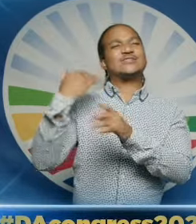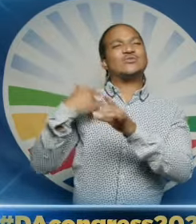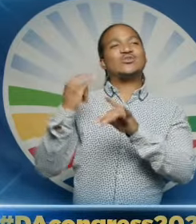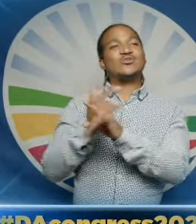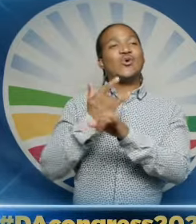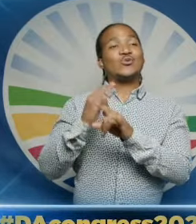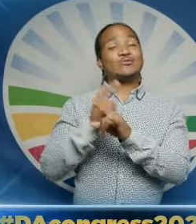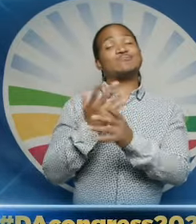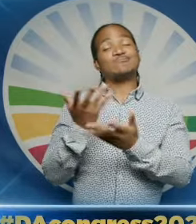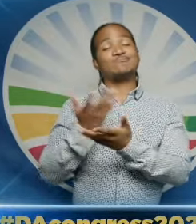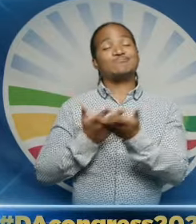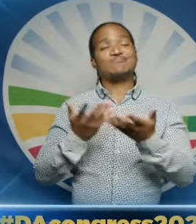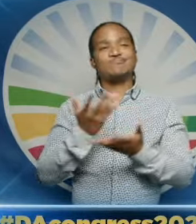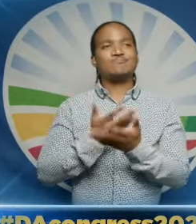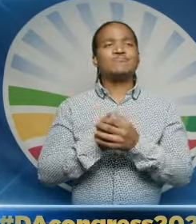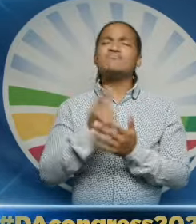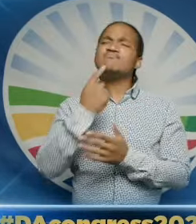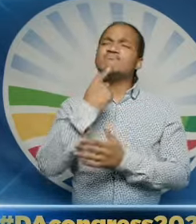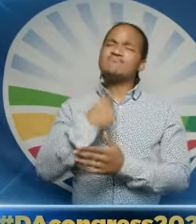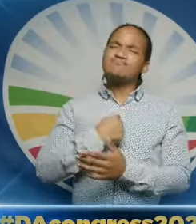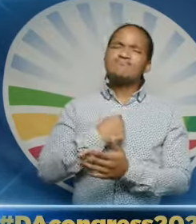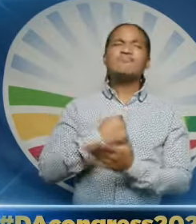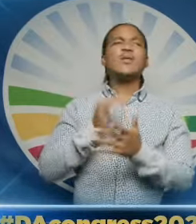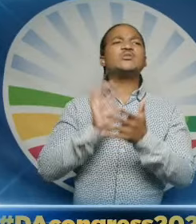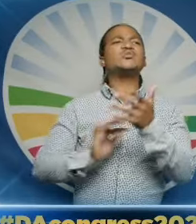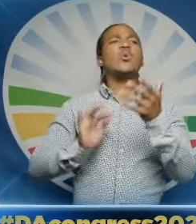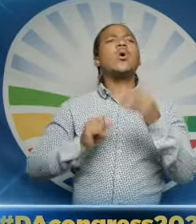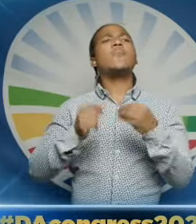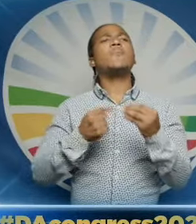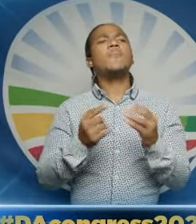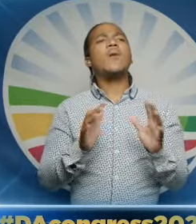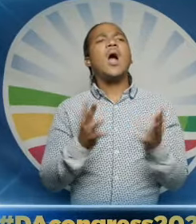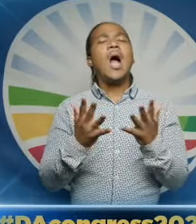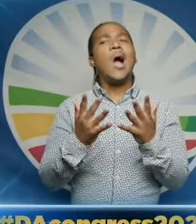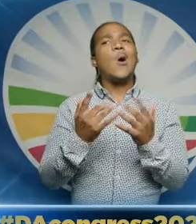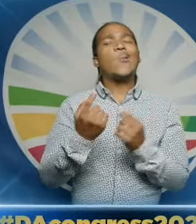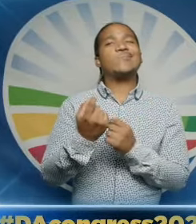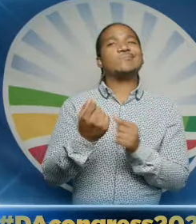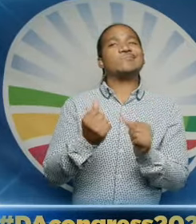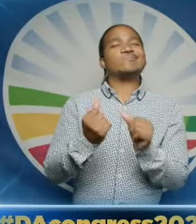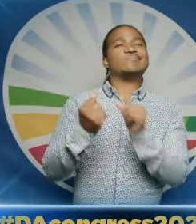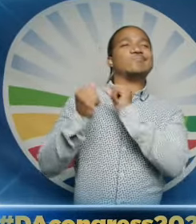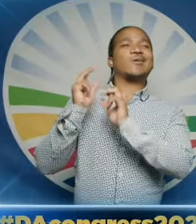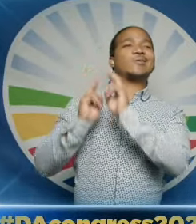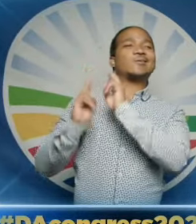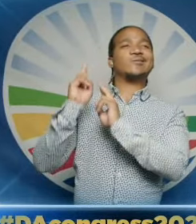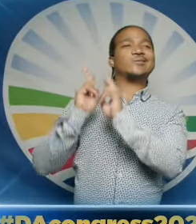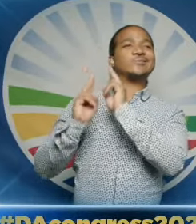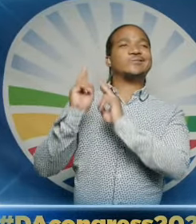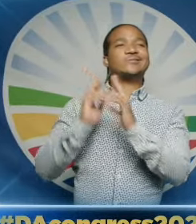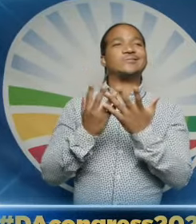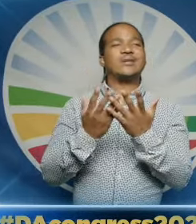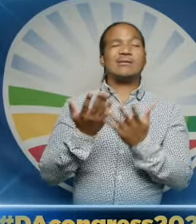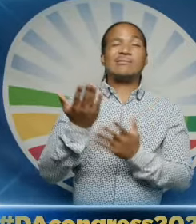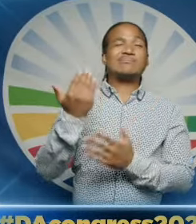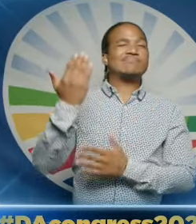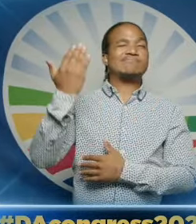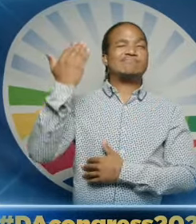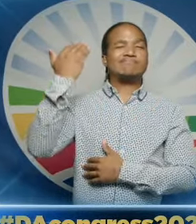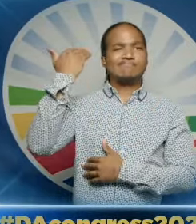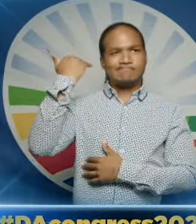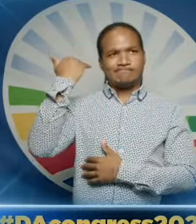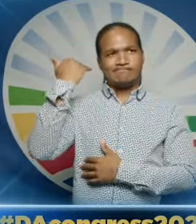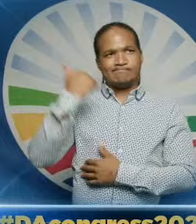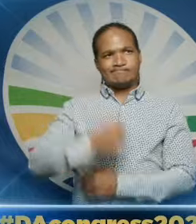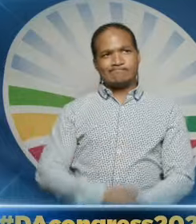Douglas Gibson, who was telling me a story about how back in the day, I think a long time ago, I